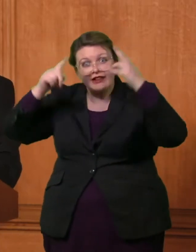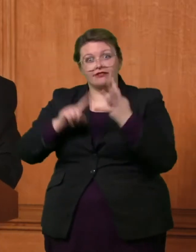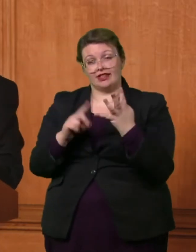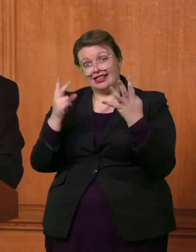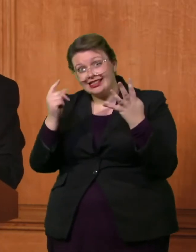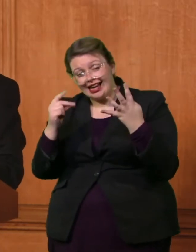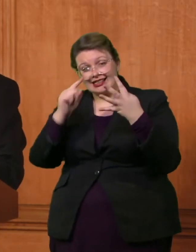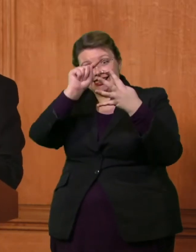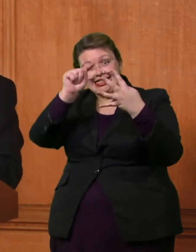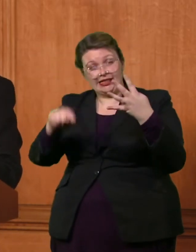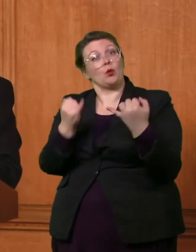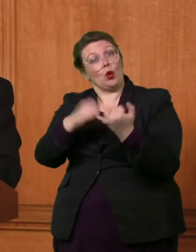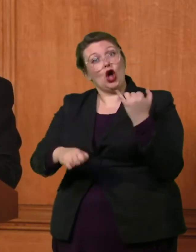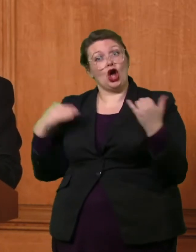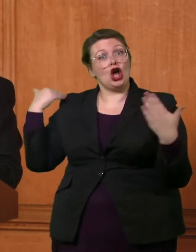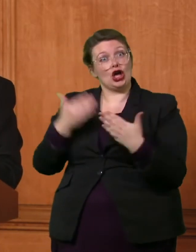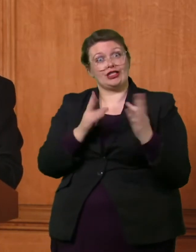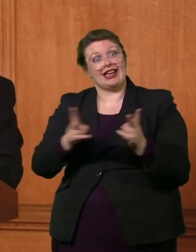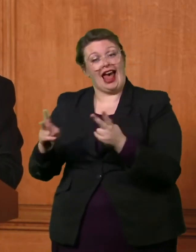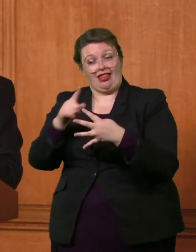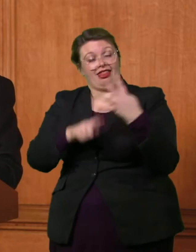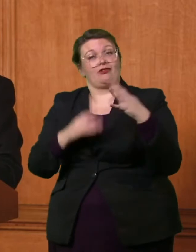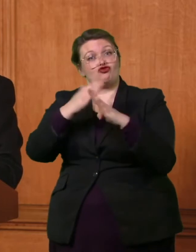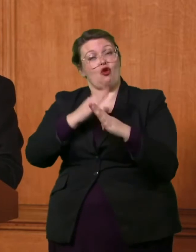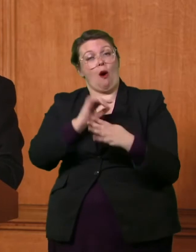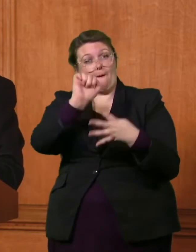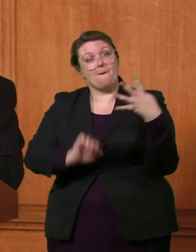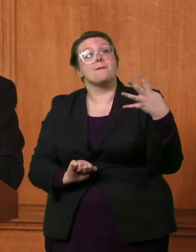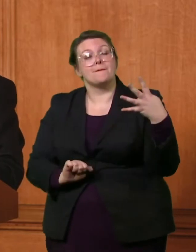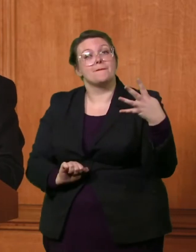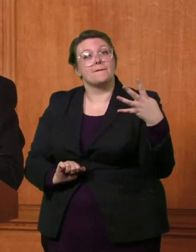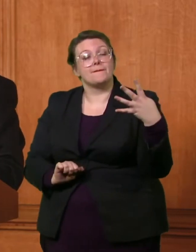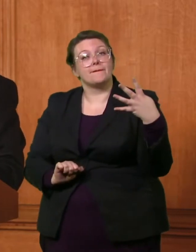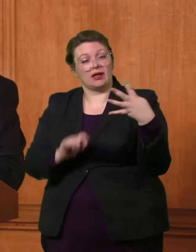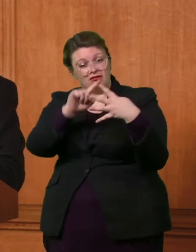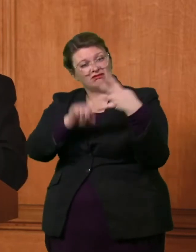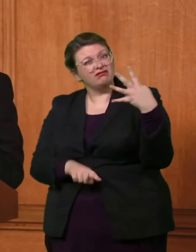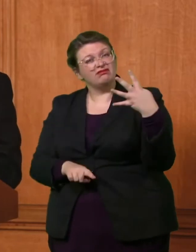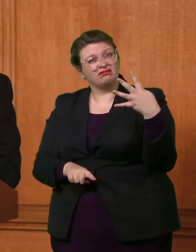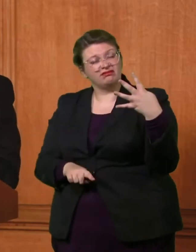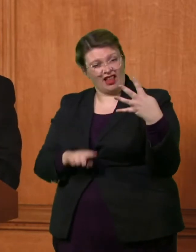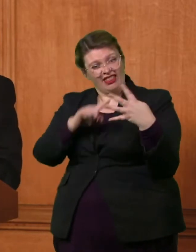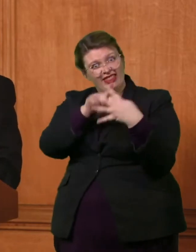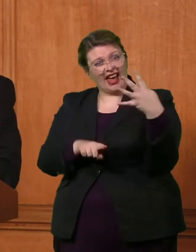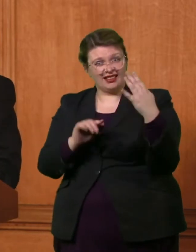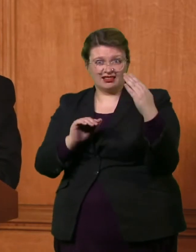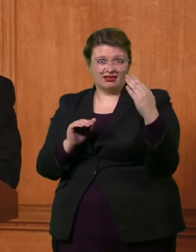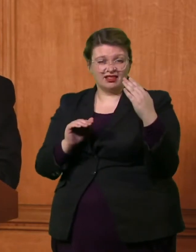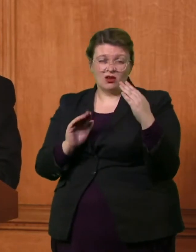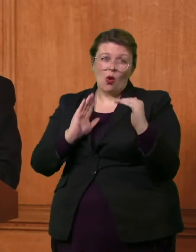of those death rates in the groups I mentioned are in excess of 100 deaths